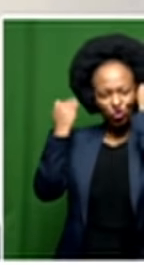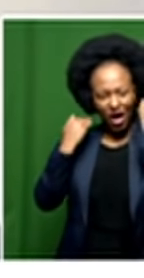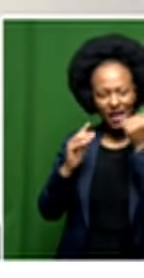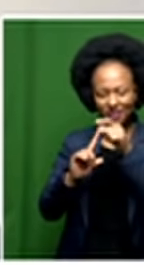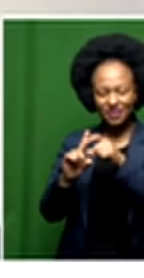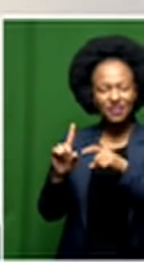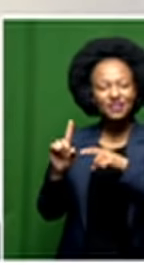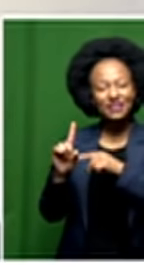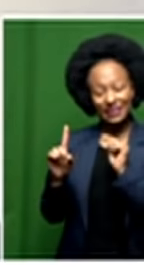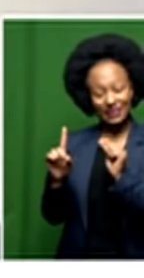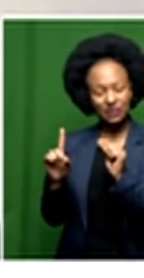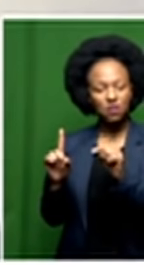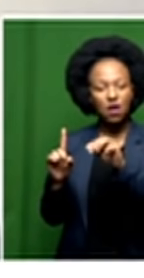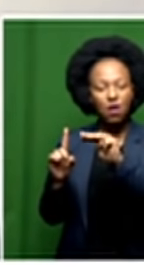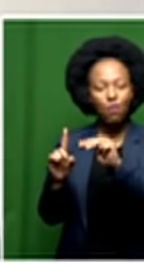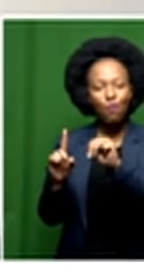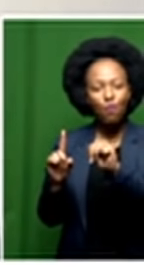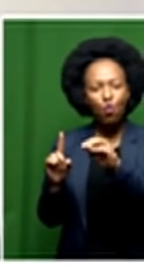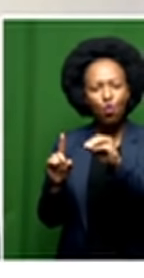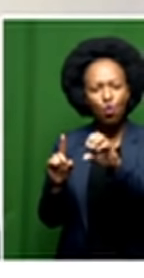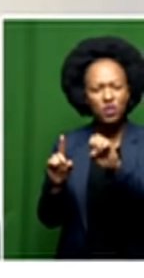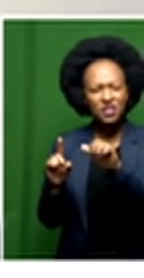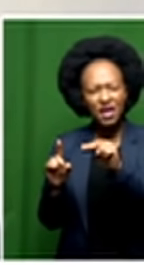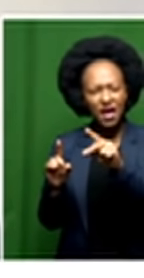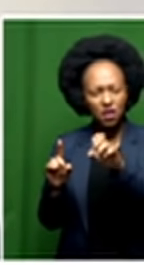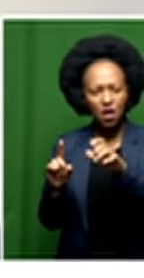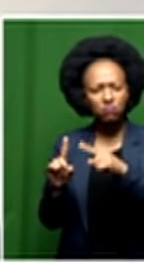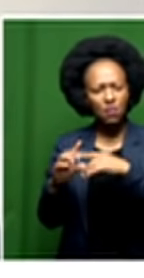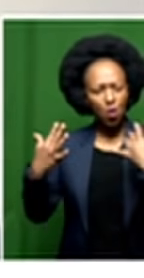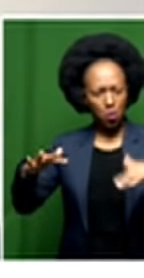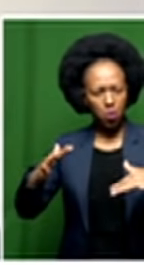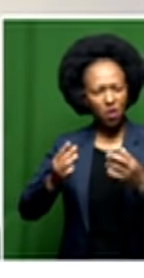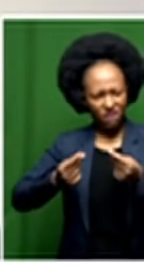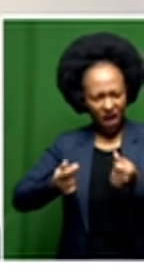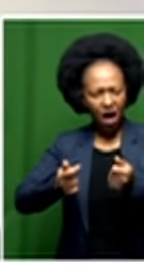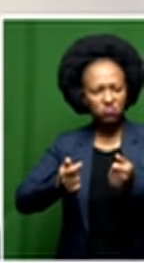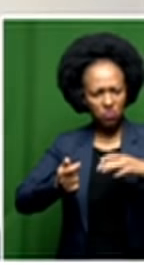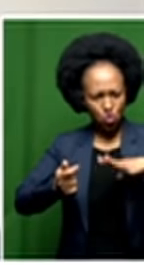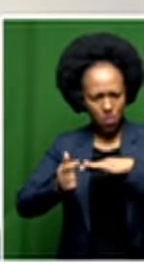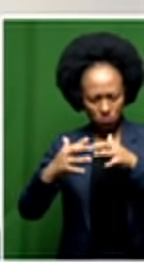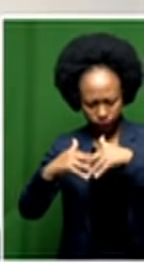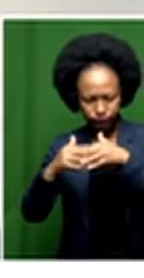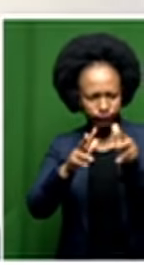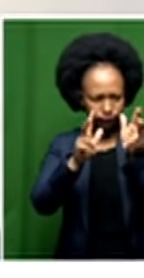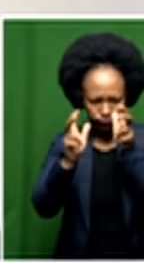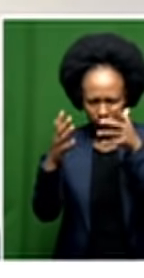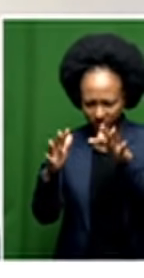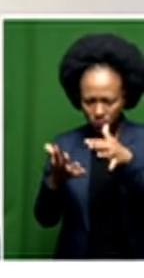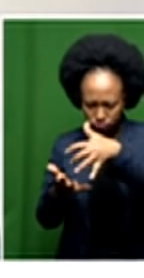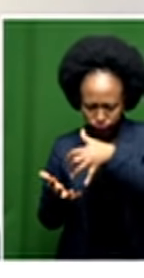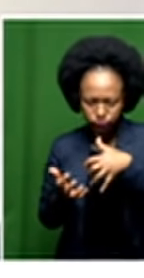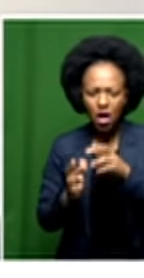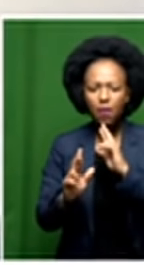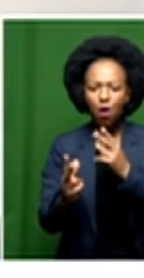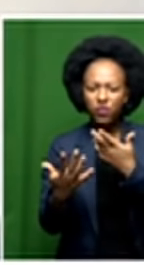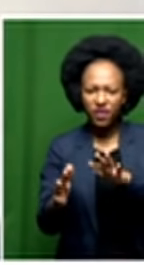with admirable speed, convened the commission and produced a report and gave it to them.